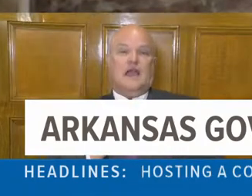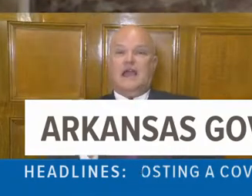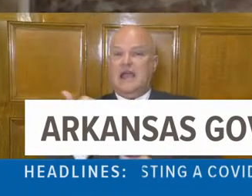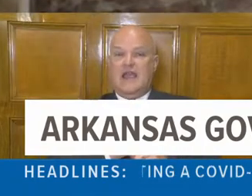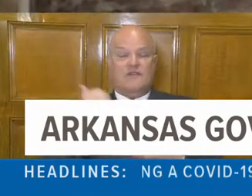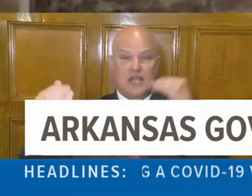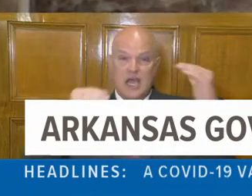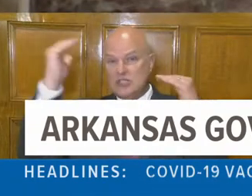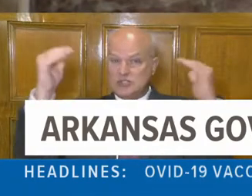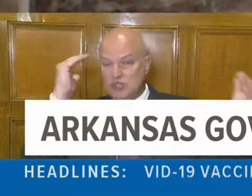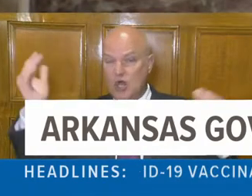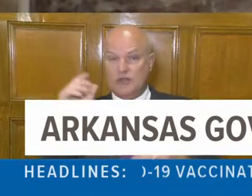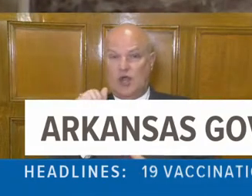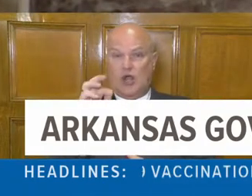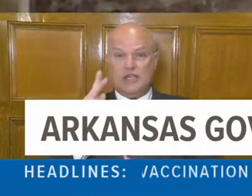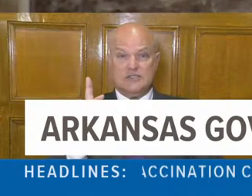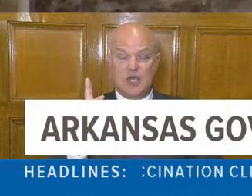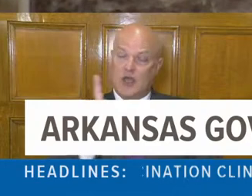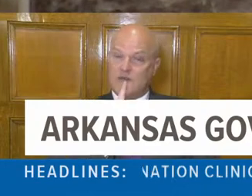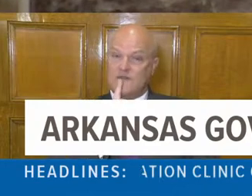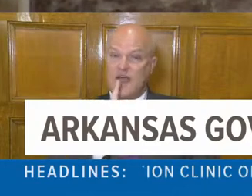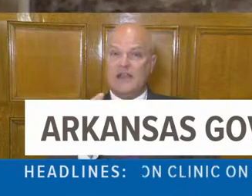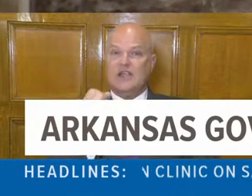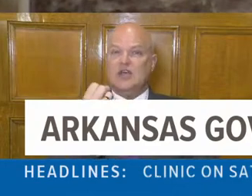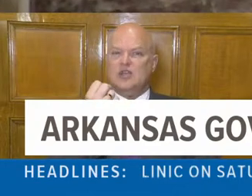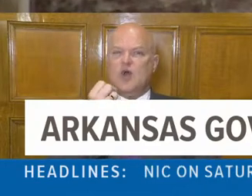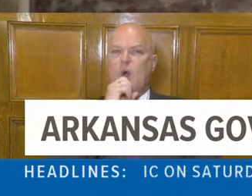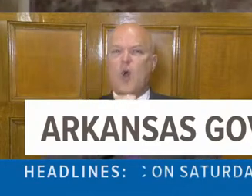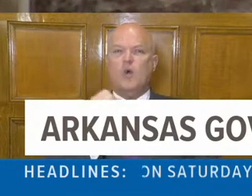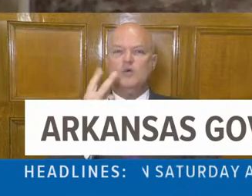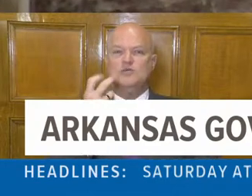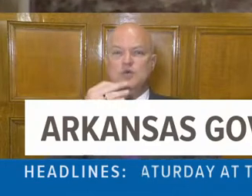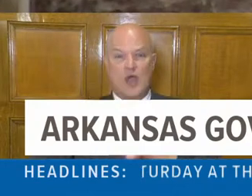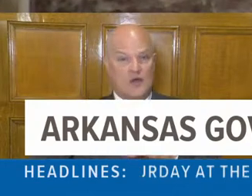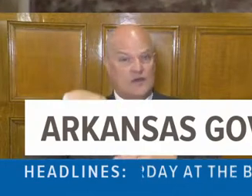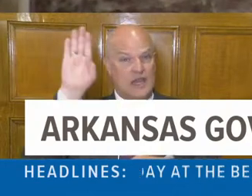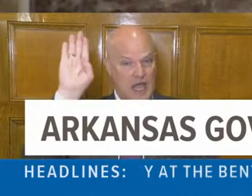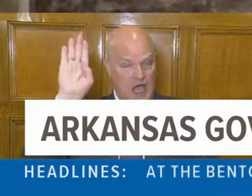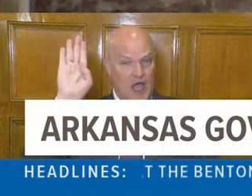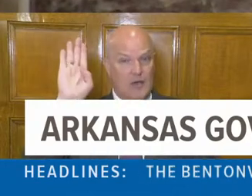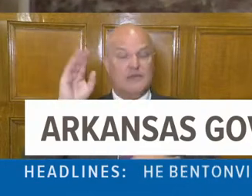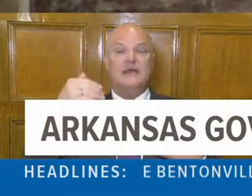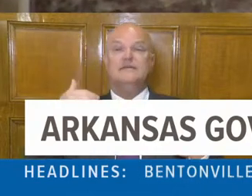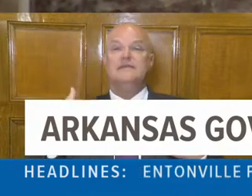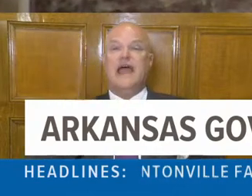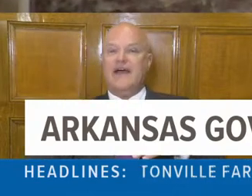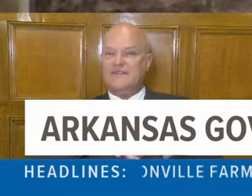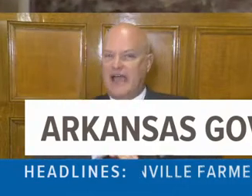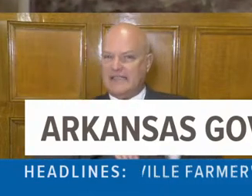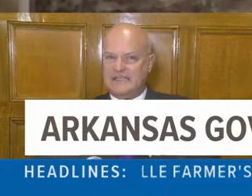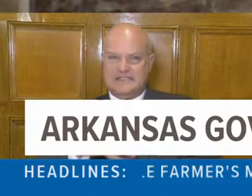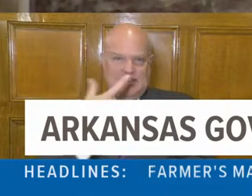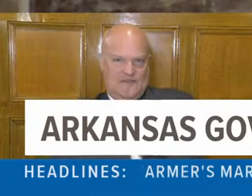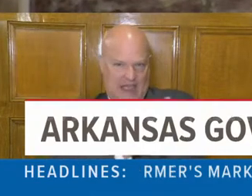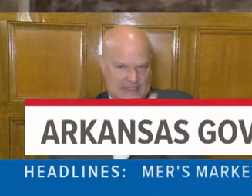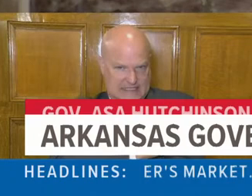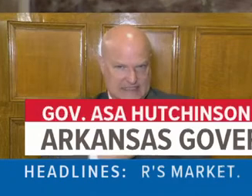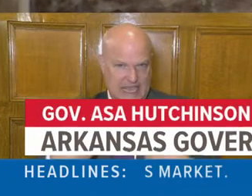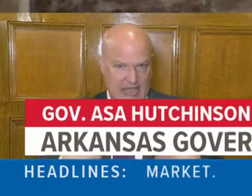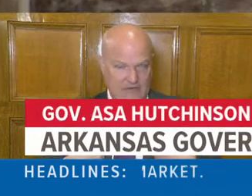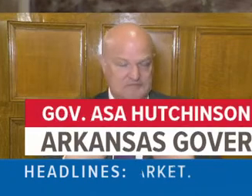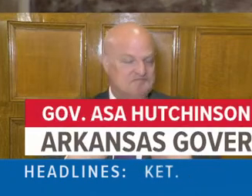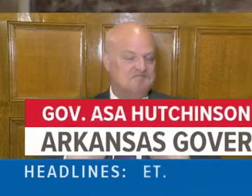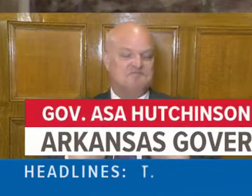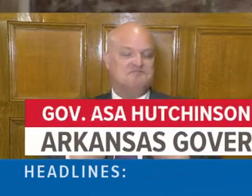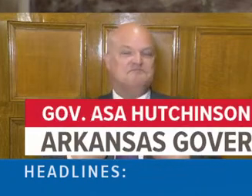Every adult in Arkansas, in fact, 12 plus years of age, have access to vaccines that we